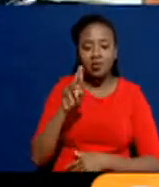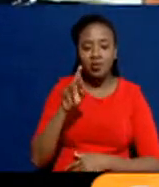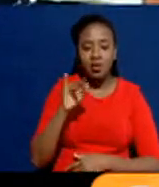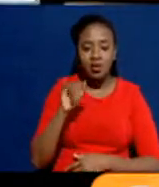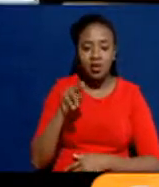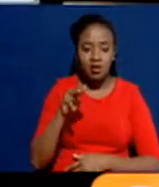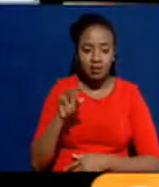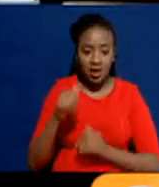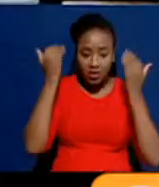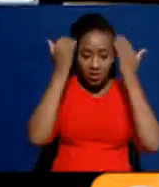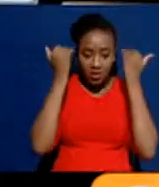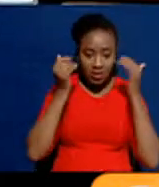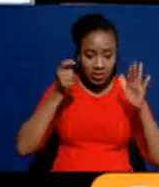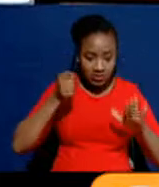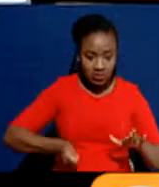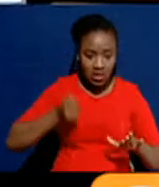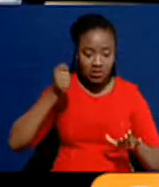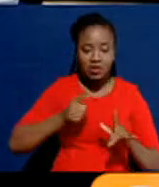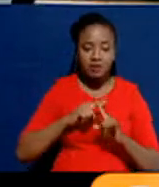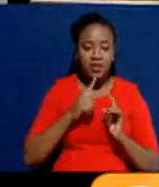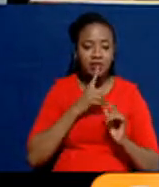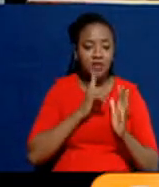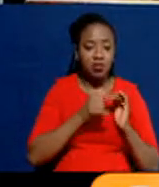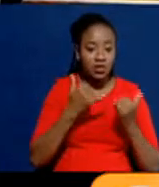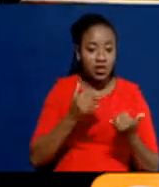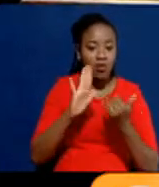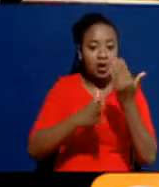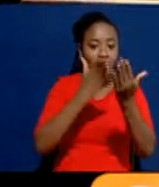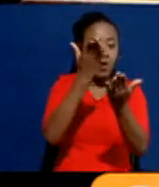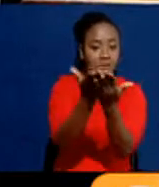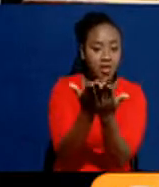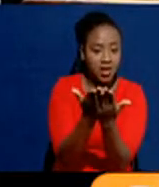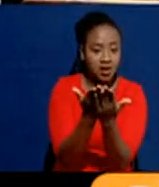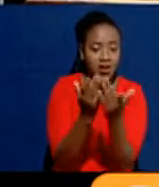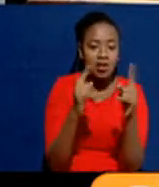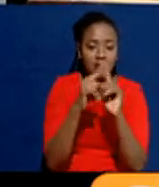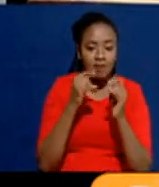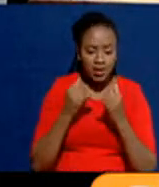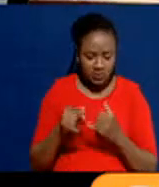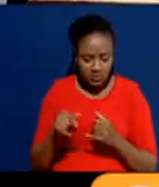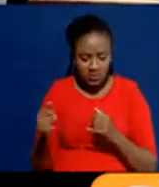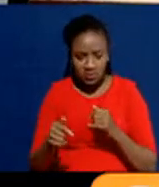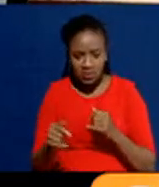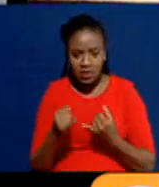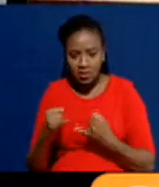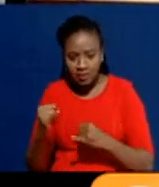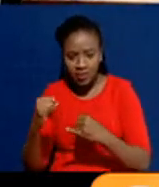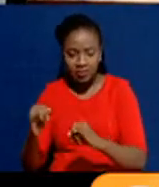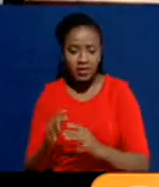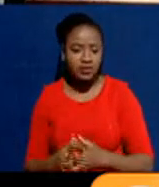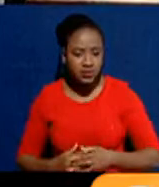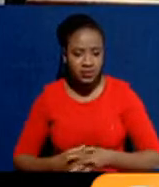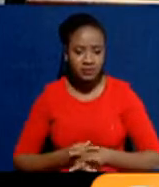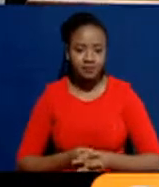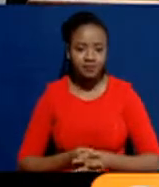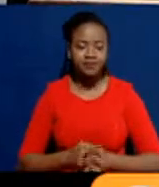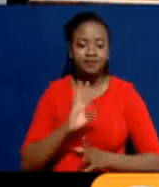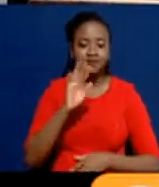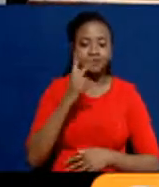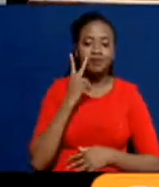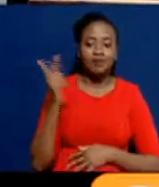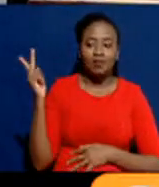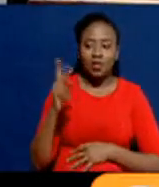that there's an appeal at the Court of Appeal, they were implementing the decision of Anthony Murima. Uh-huh. And maybe we should listen to